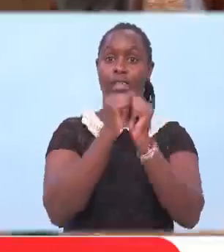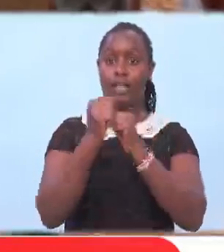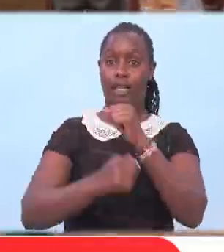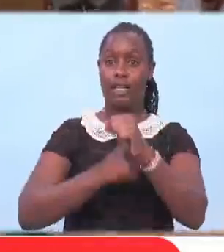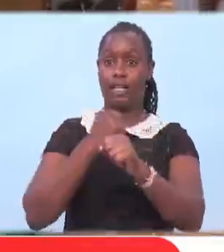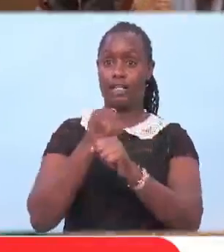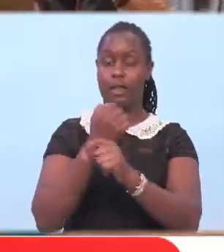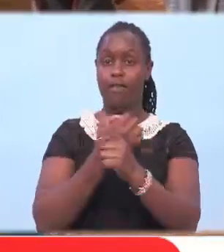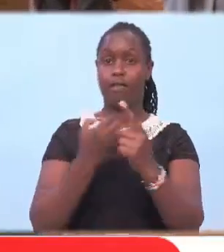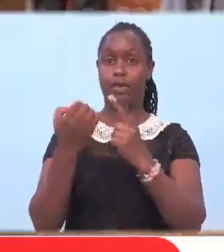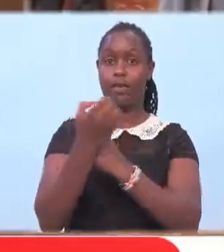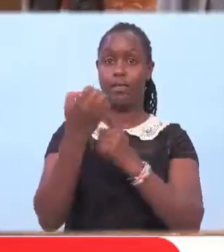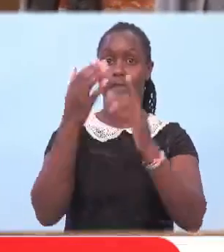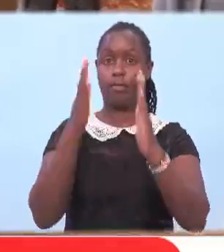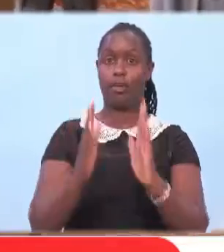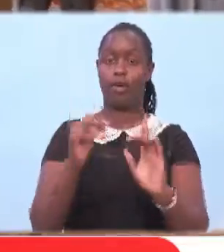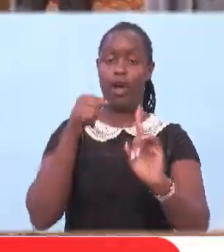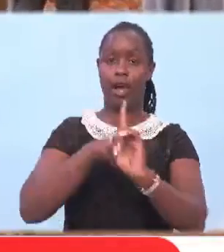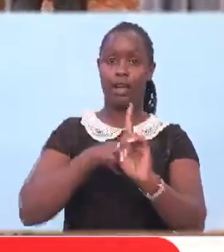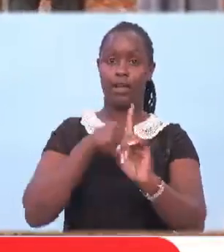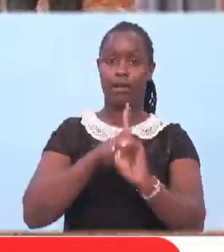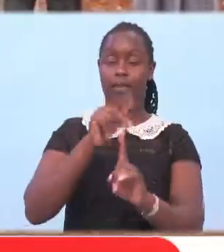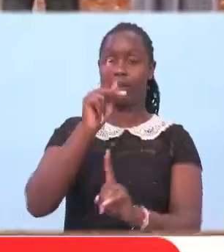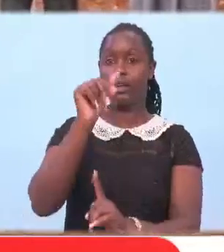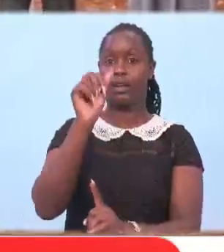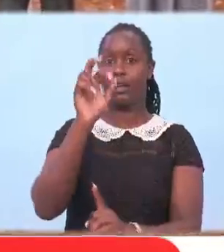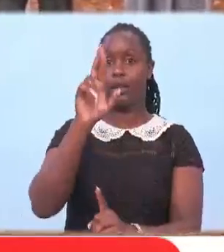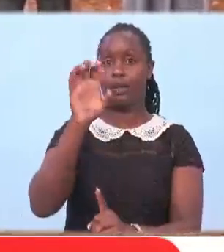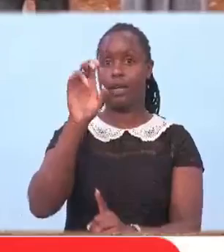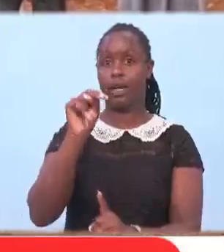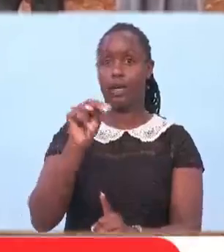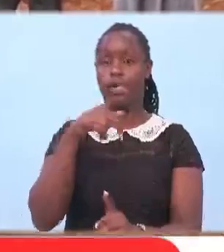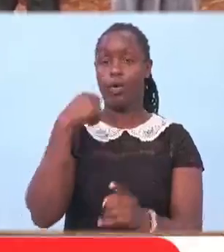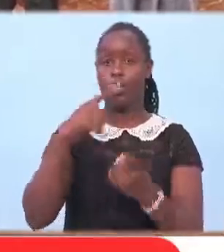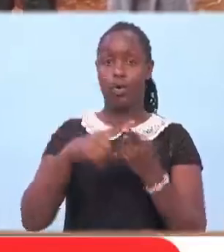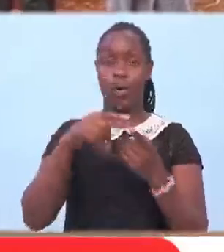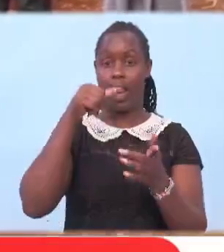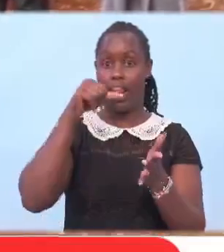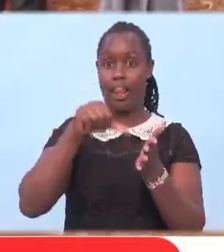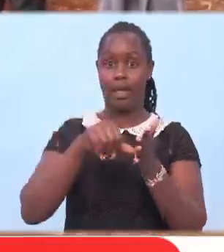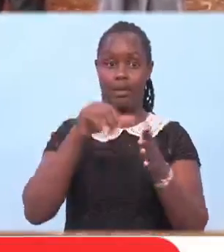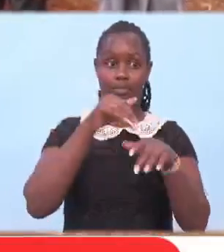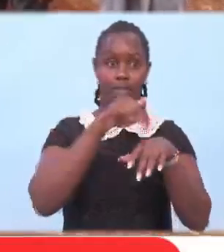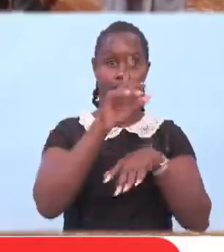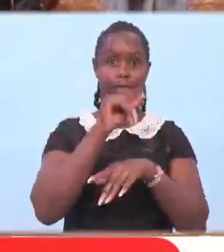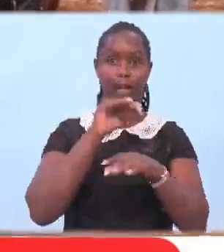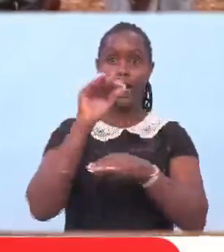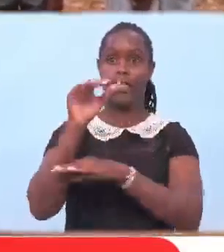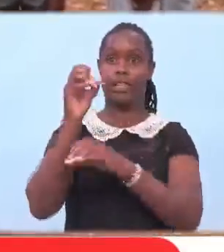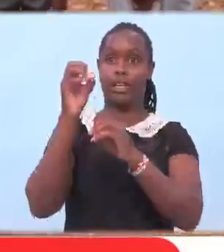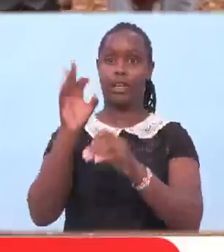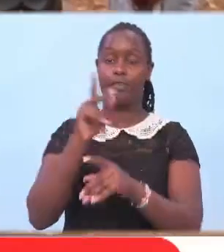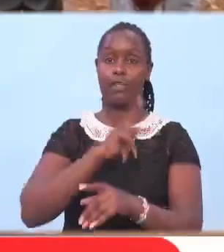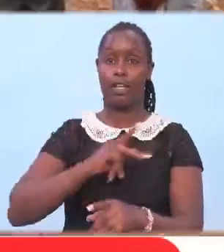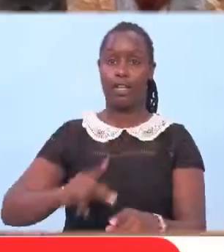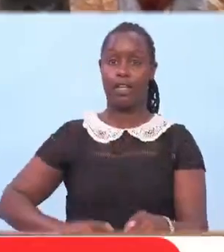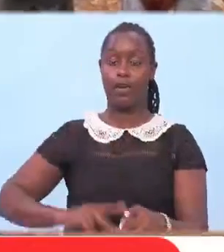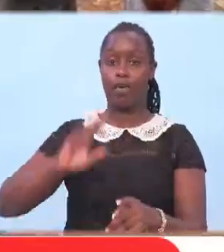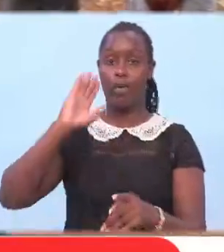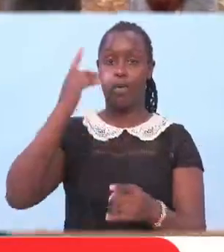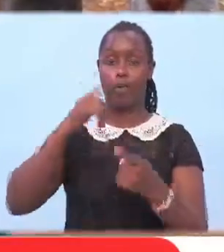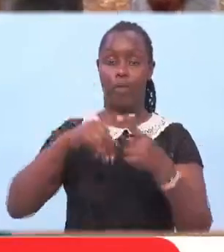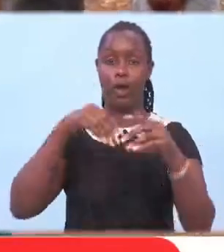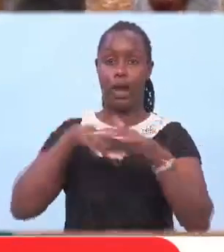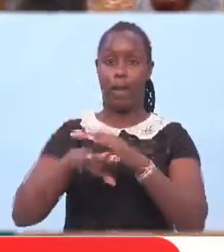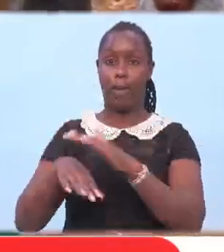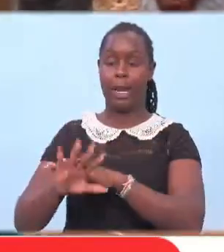environmental activist Karen Kimani, who had wrote a letter to Buckingham Palace asking if King Charles could plant a tree